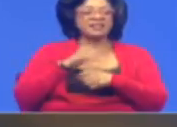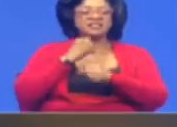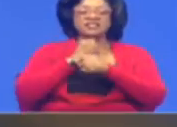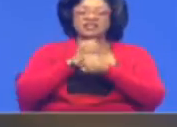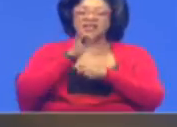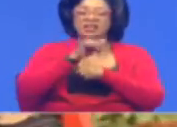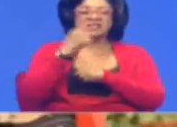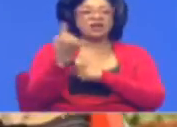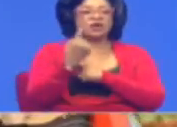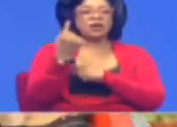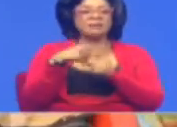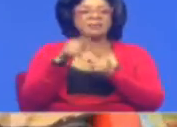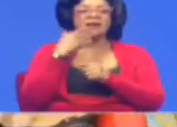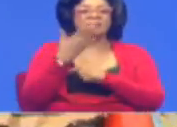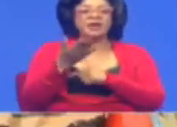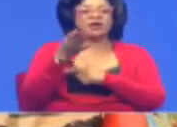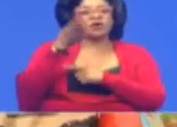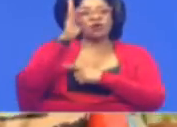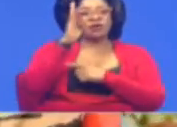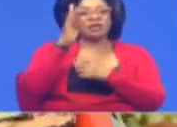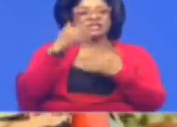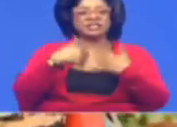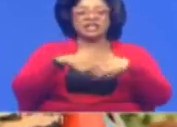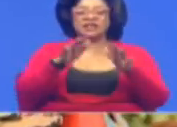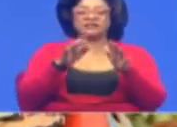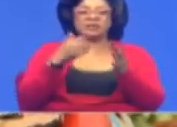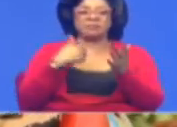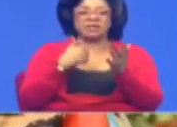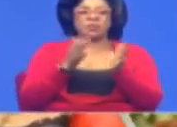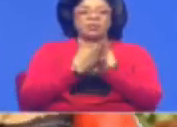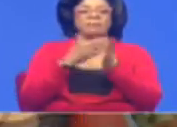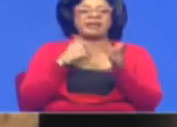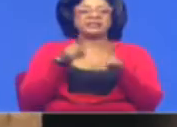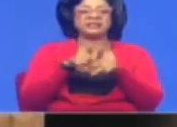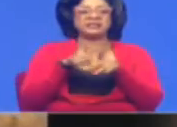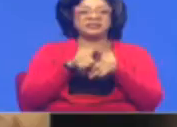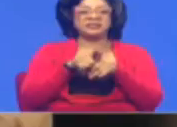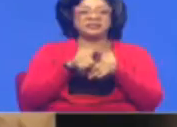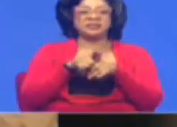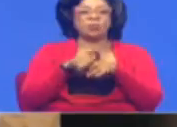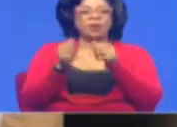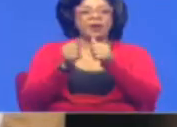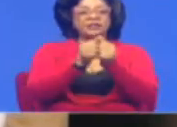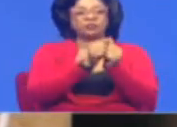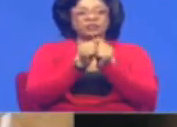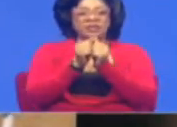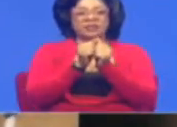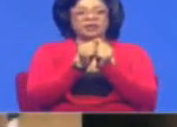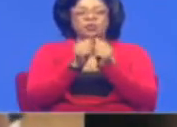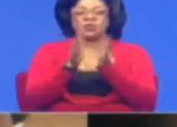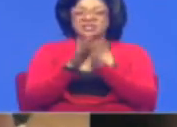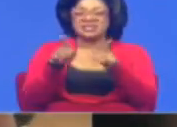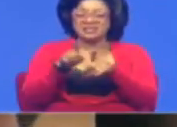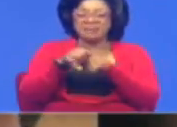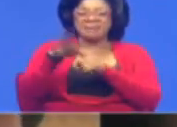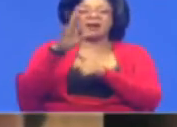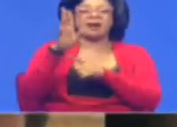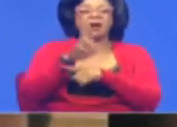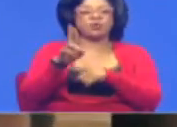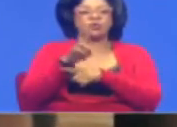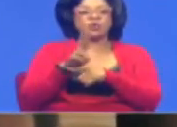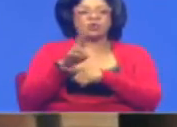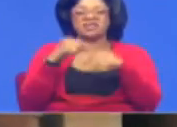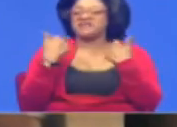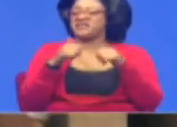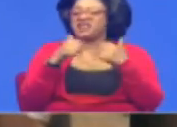But I thank God the way she left us with my sister. We are together with her sisters, the uncles. They've never left